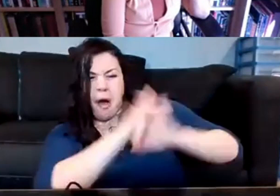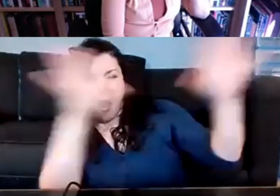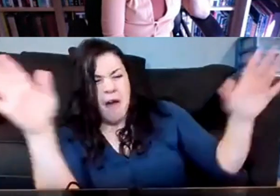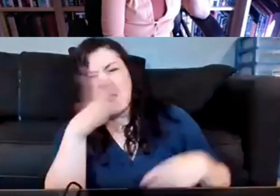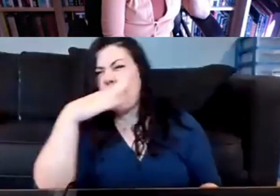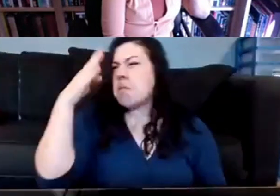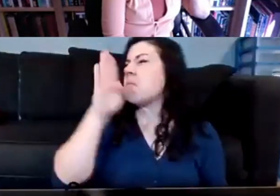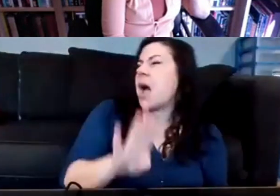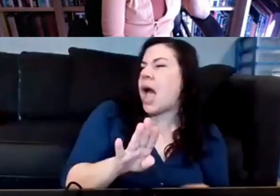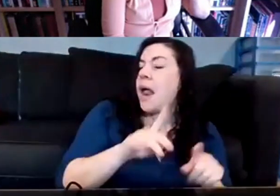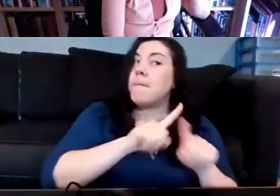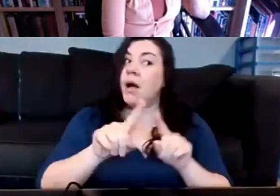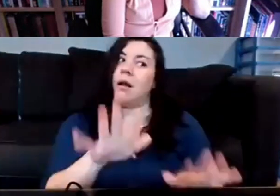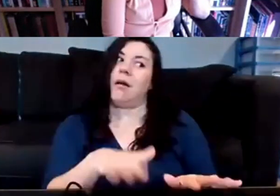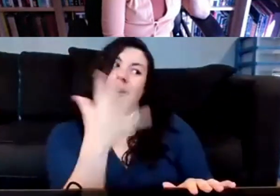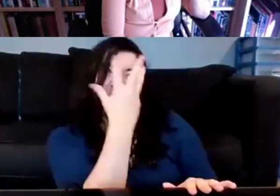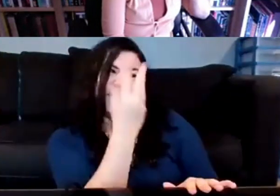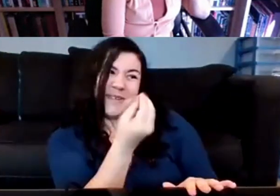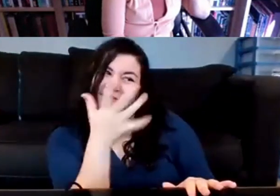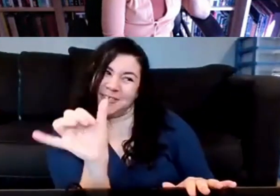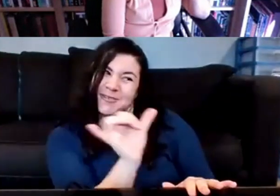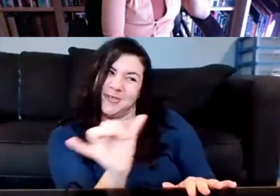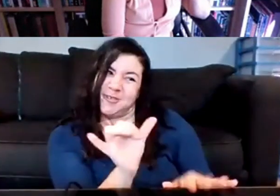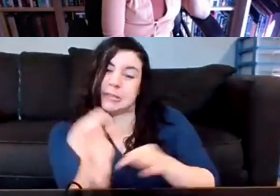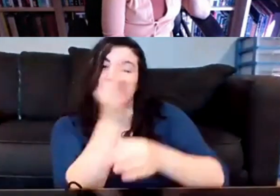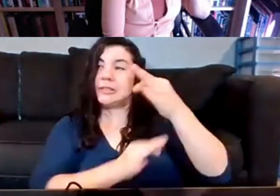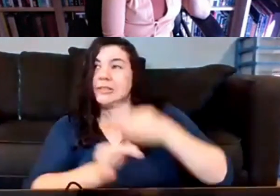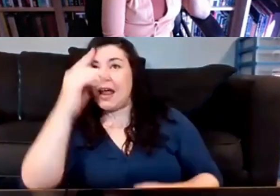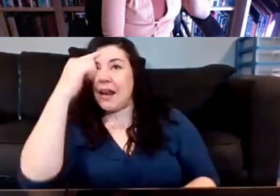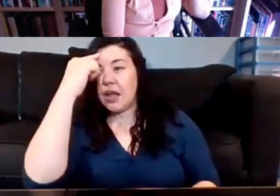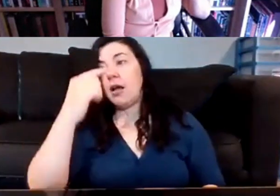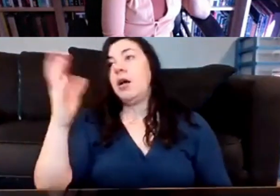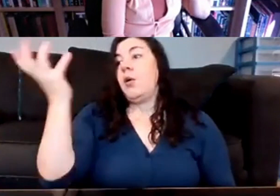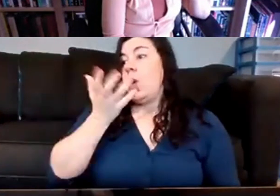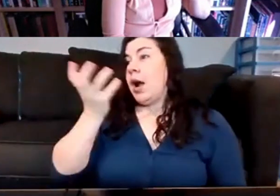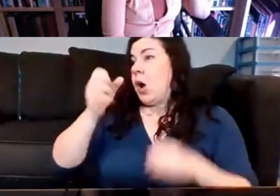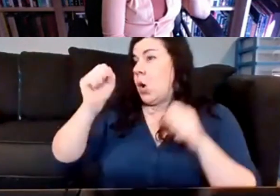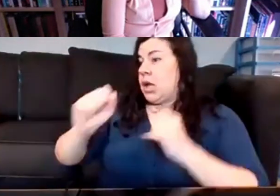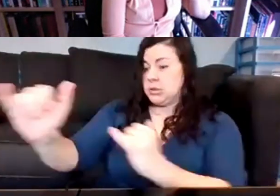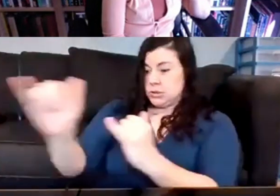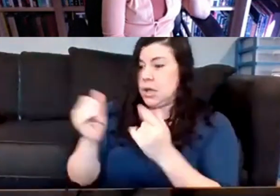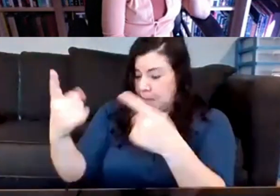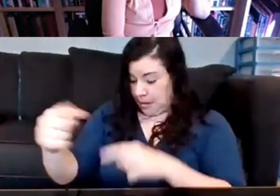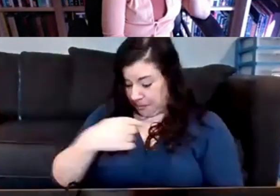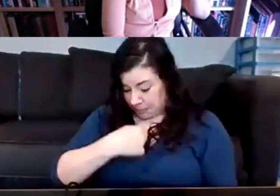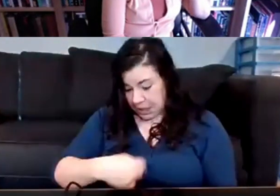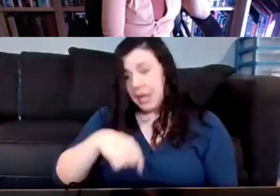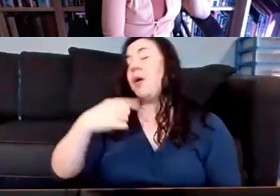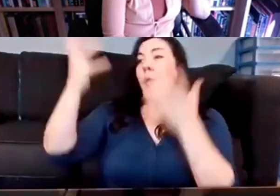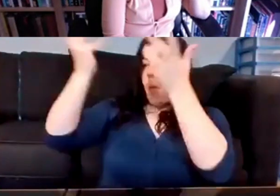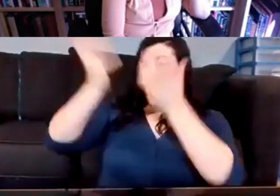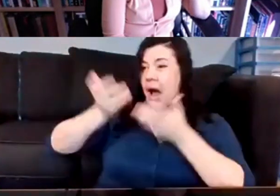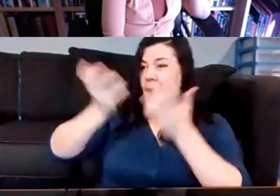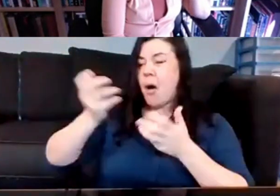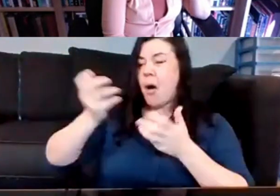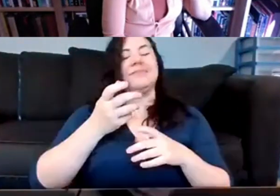also beautiful? Rather than, oh, that could be me, that is that proximity. So that